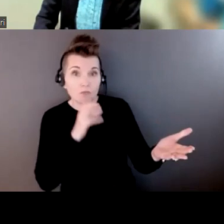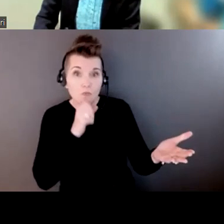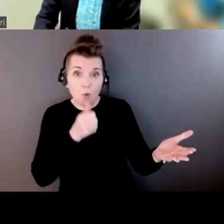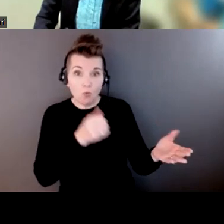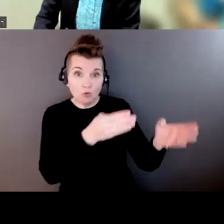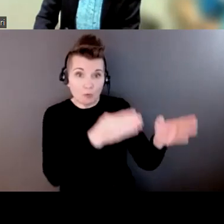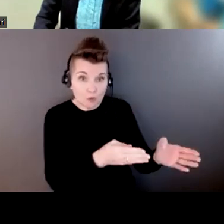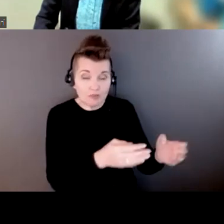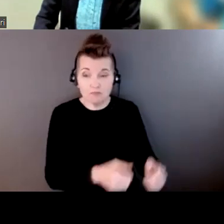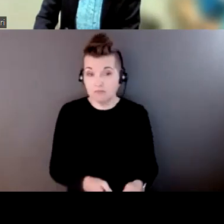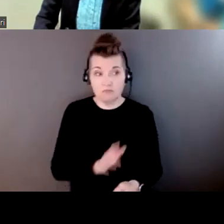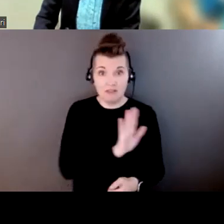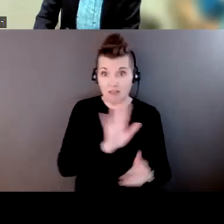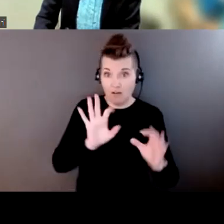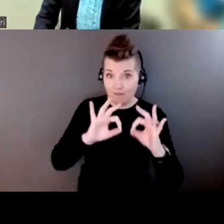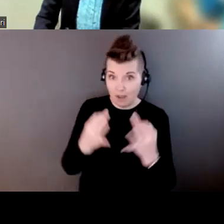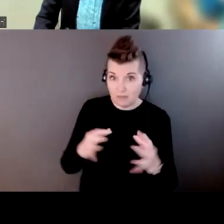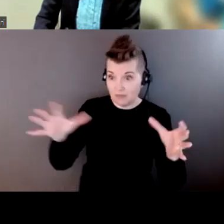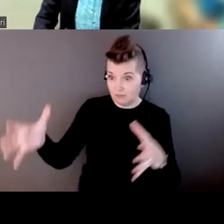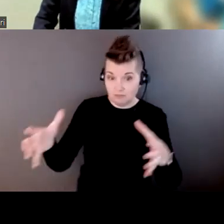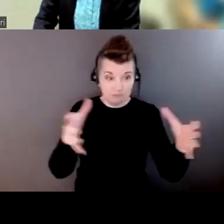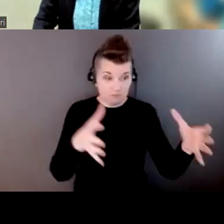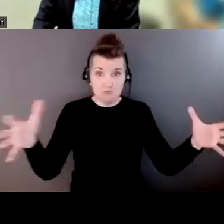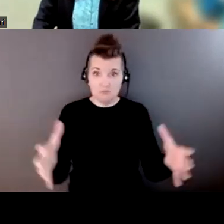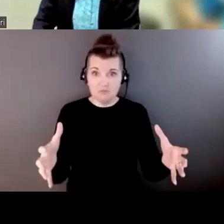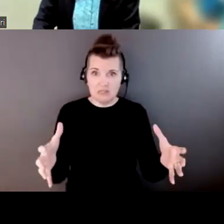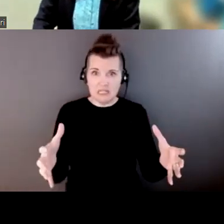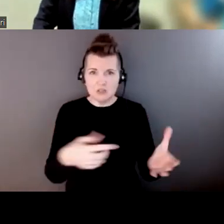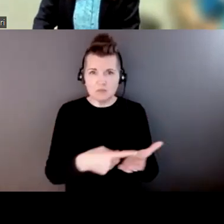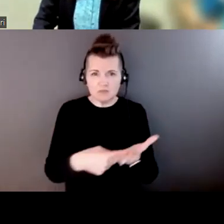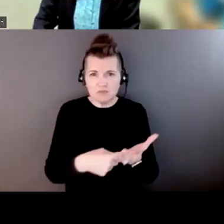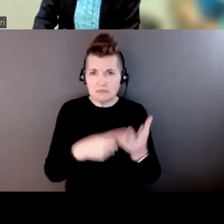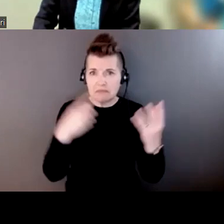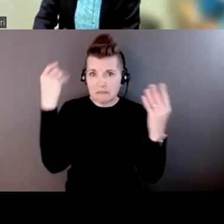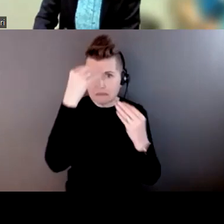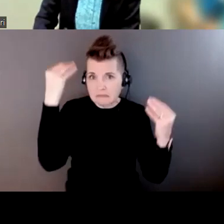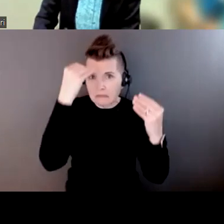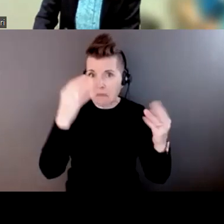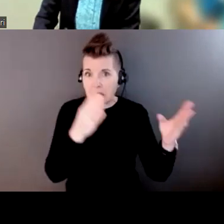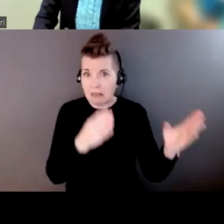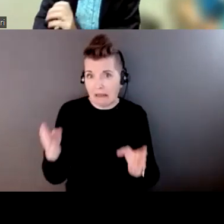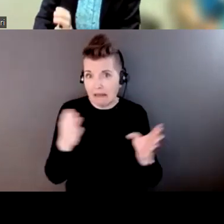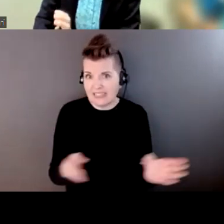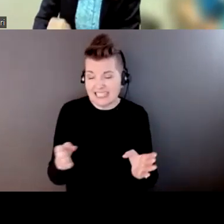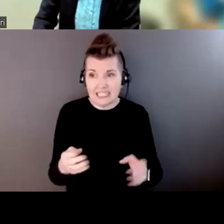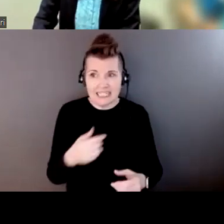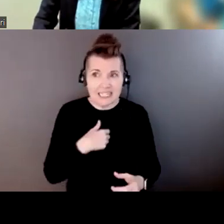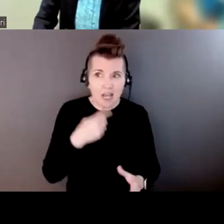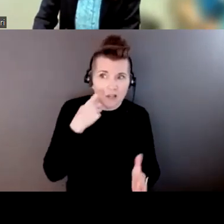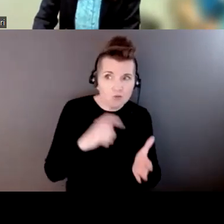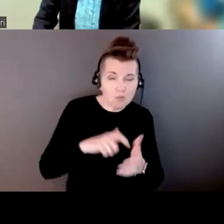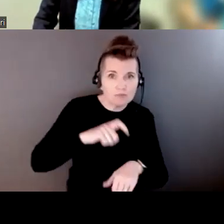family to think about some of these plans. And so I see we're getting close to time. And so what I want to do is just